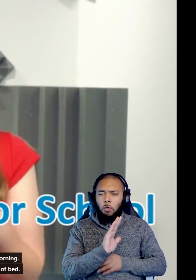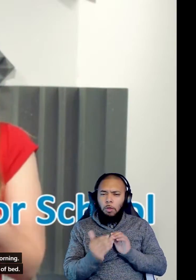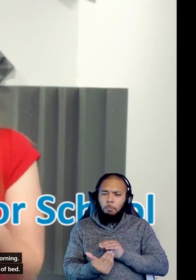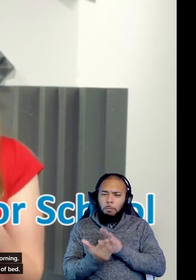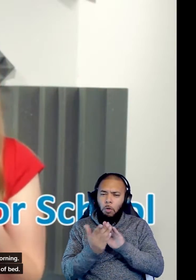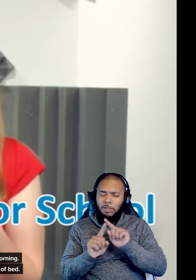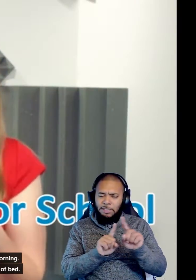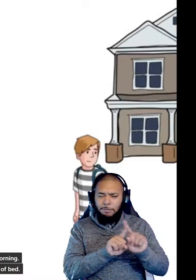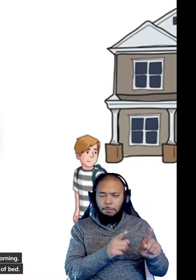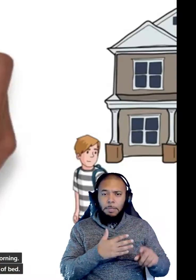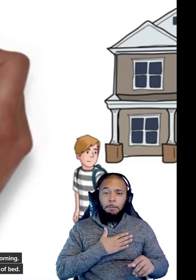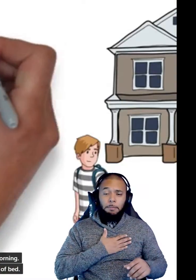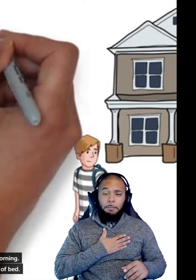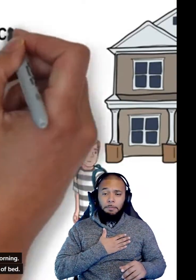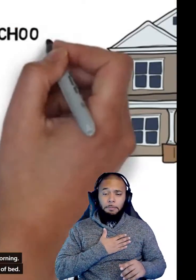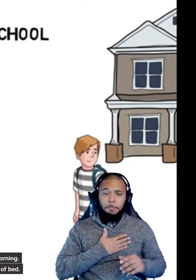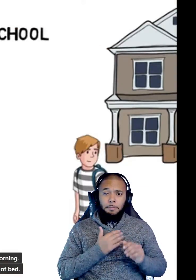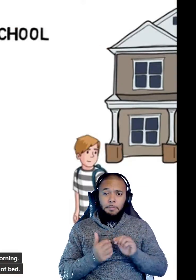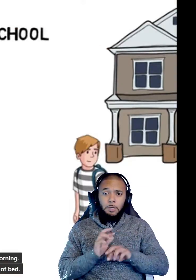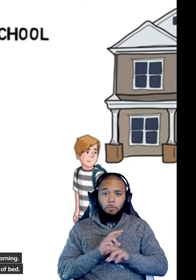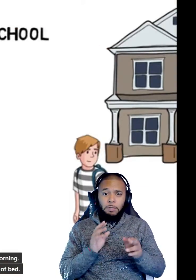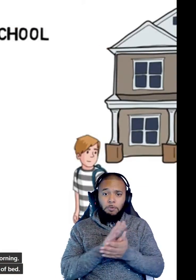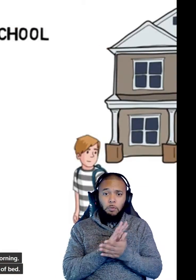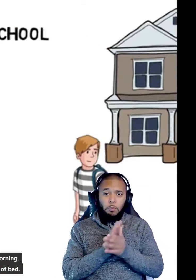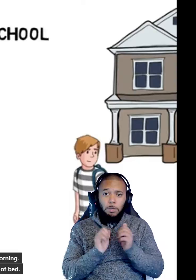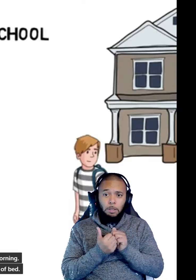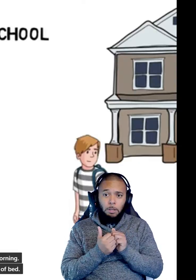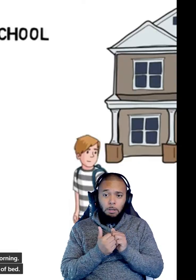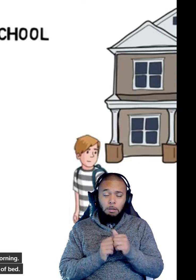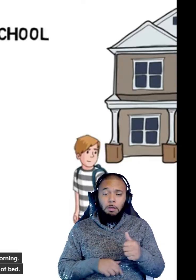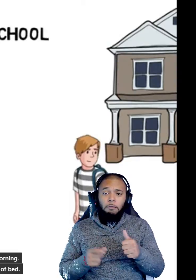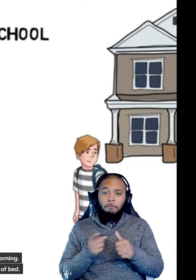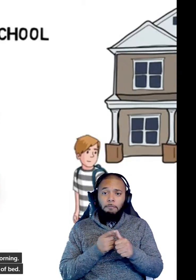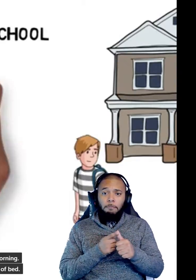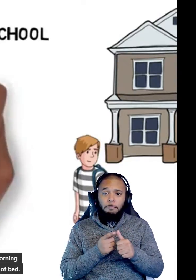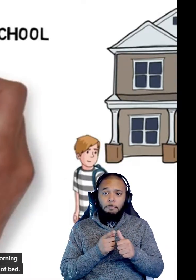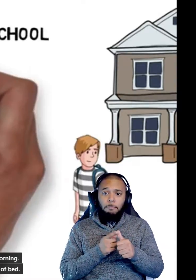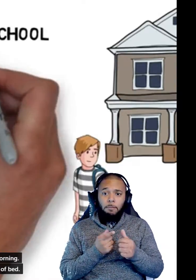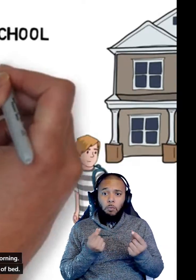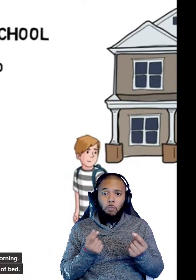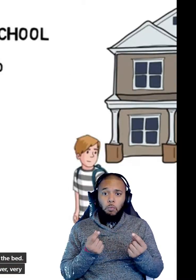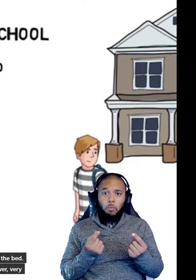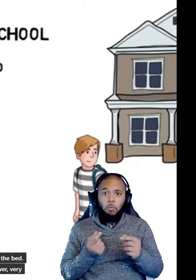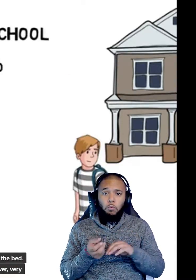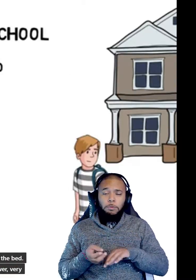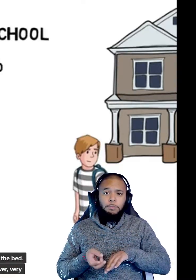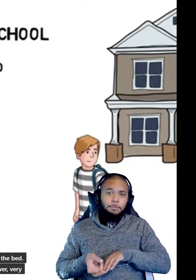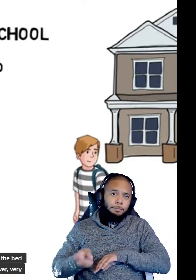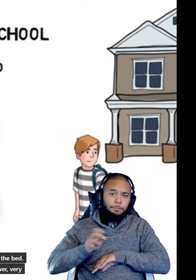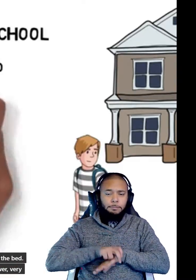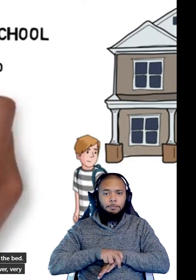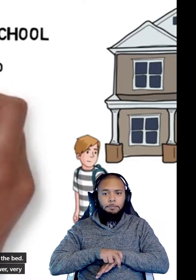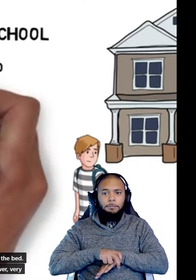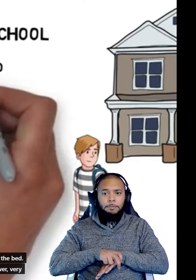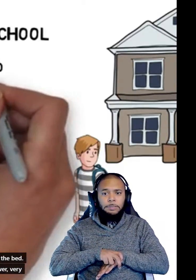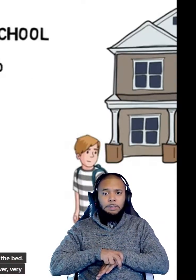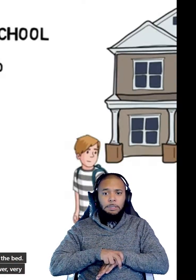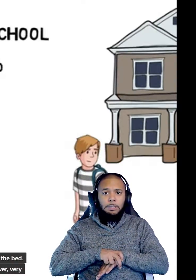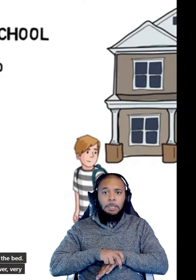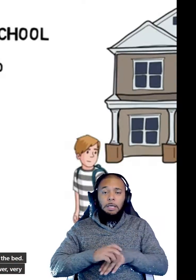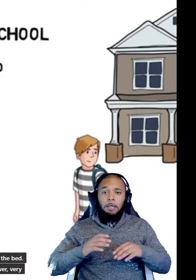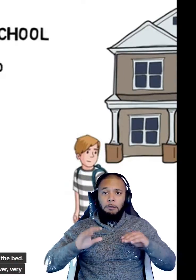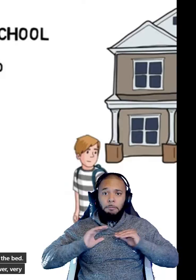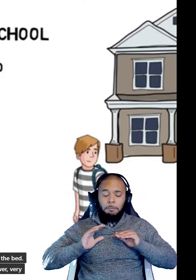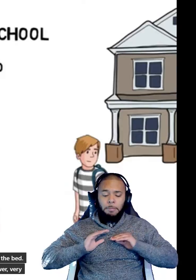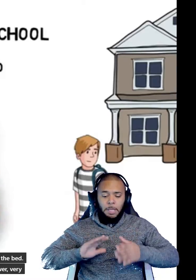but here's how I got ready for school this morning. My first command was to get out of bed. My second command was to make